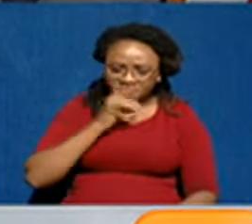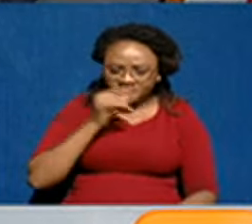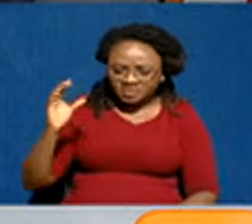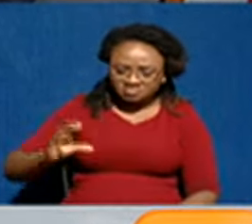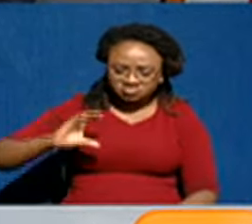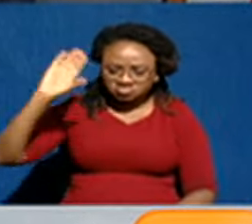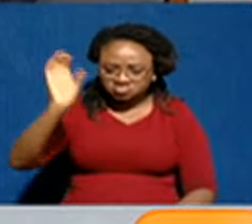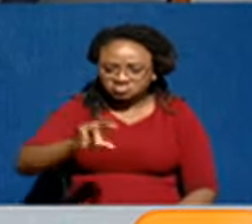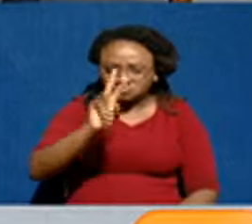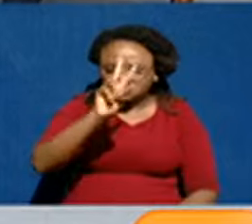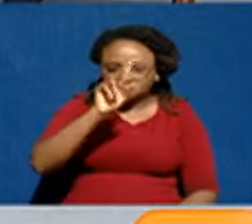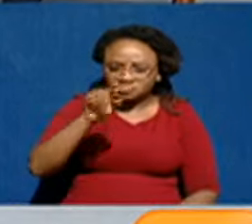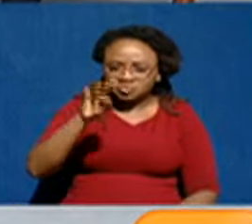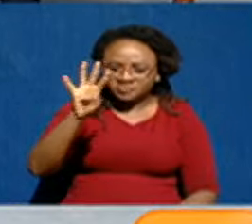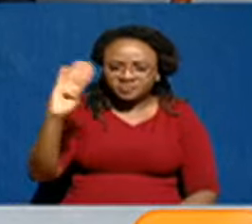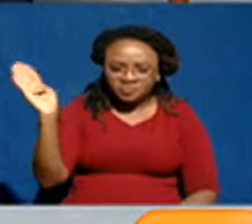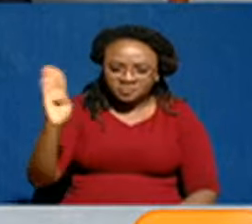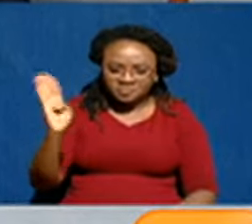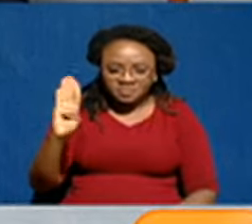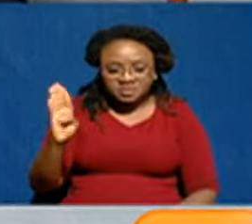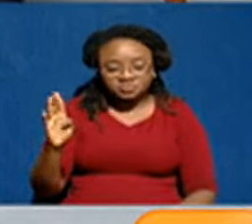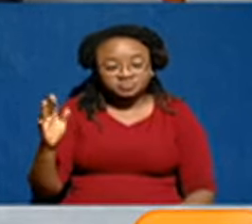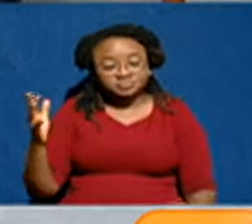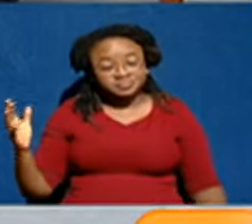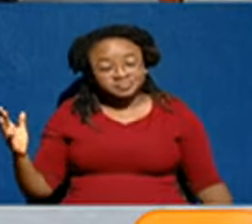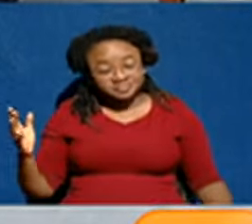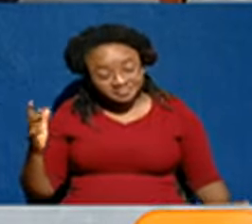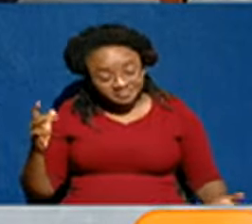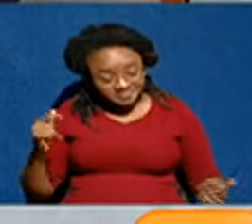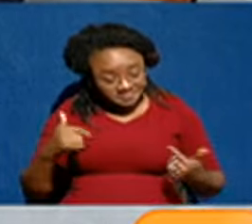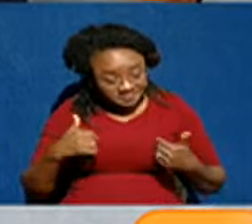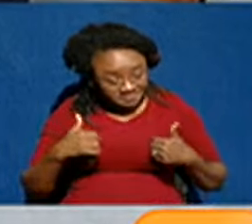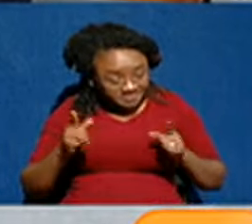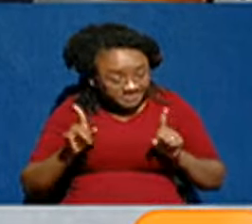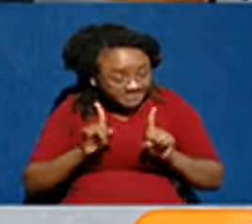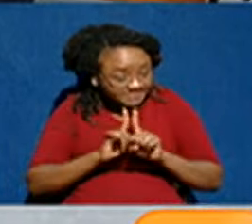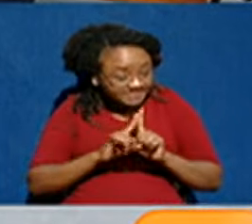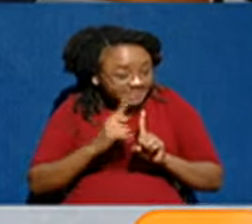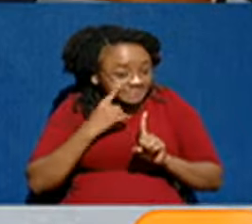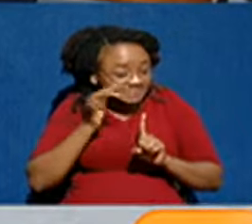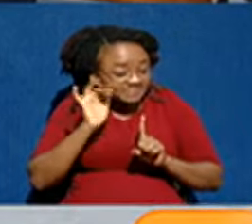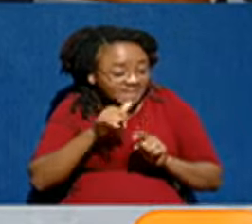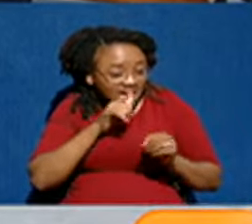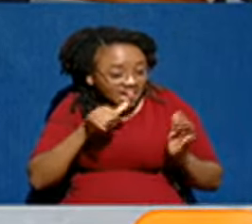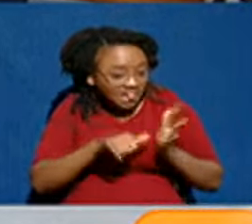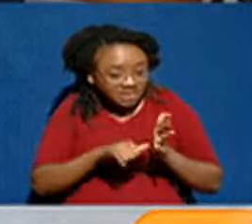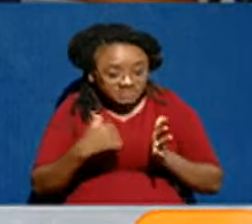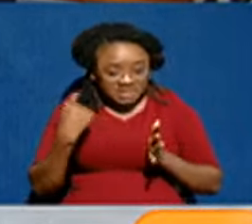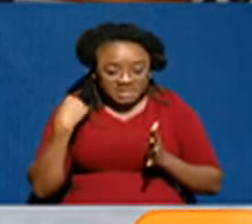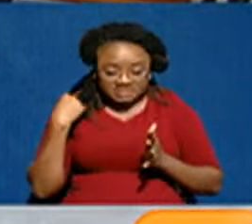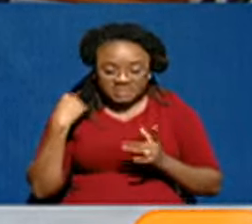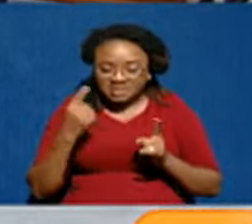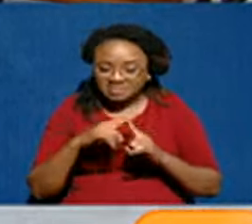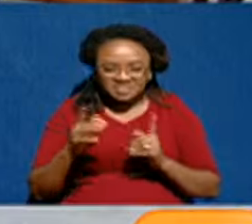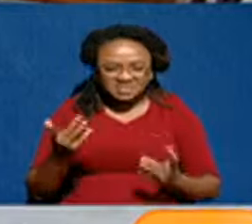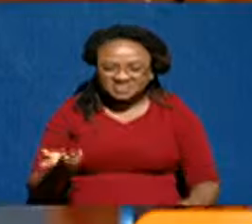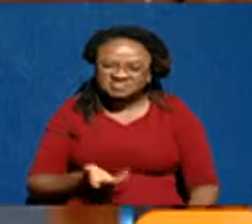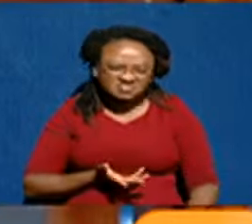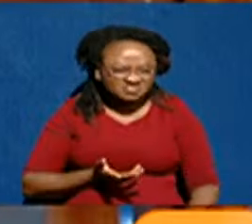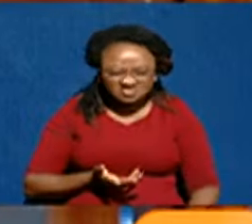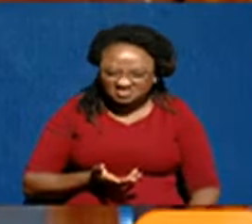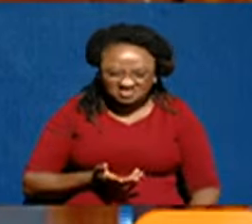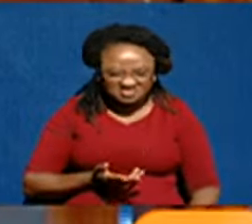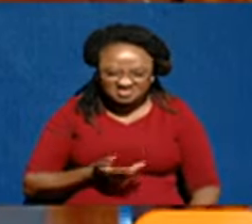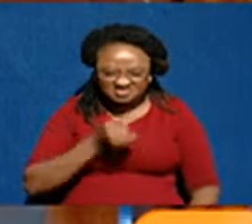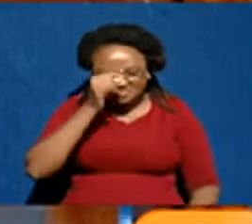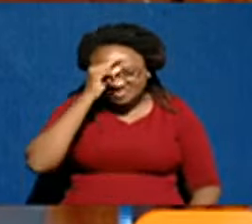interns. Yes, that's what I also saw on the letter that I wrote yesterday. But I think the government has come out to be quite